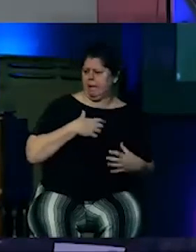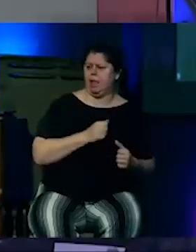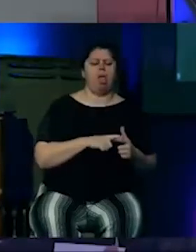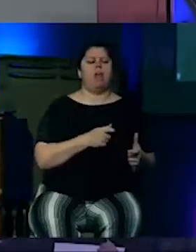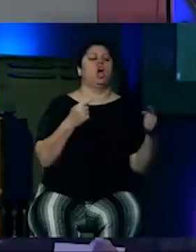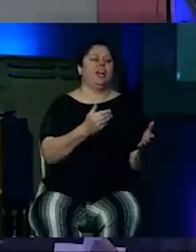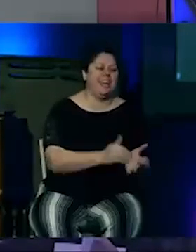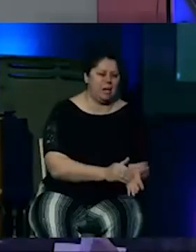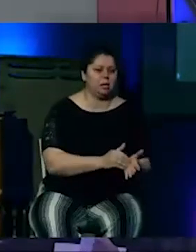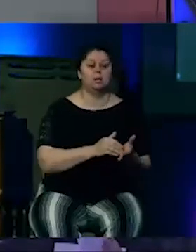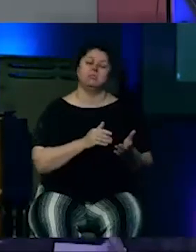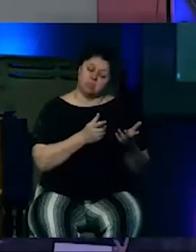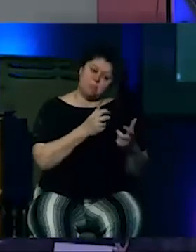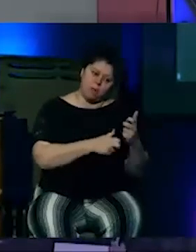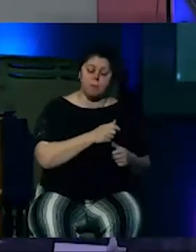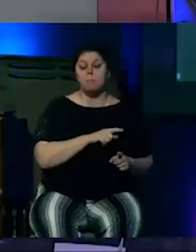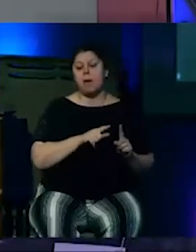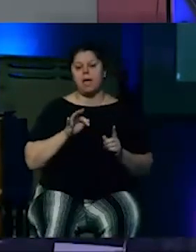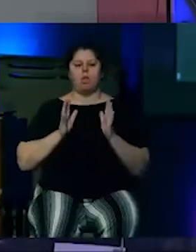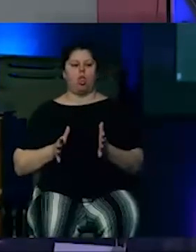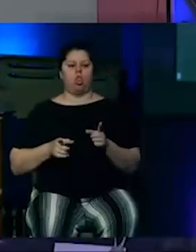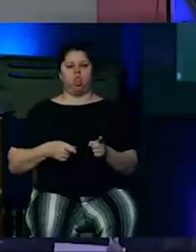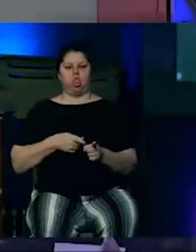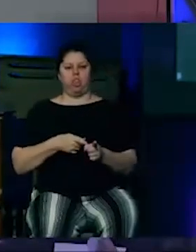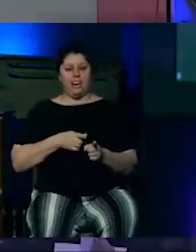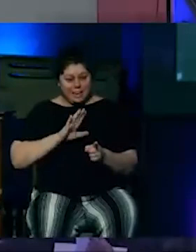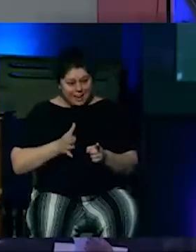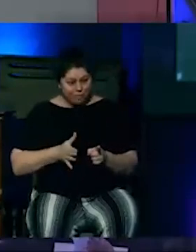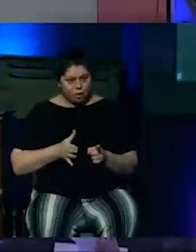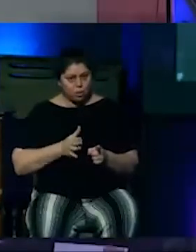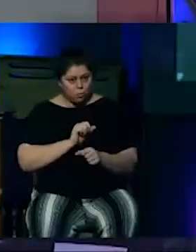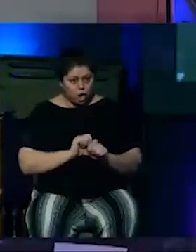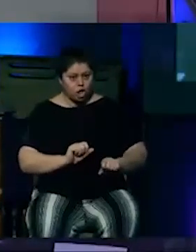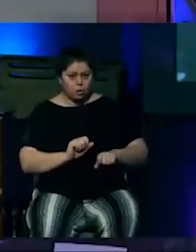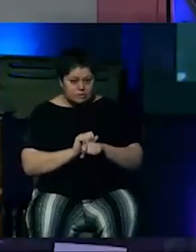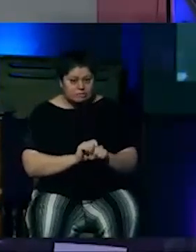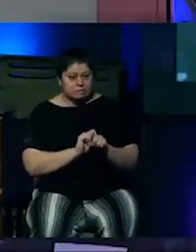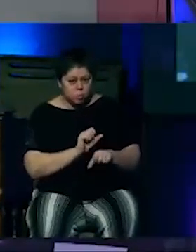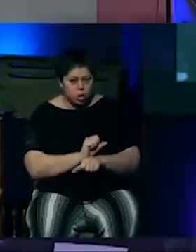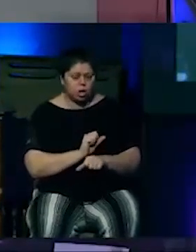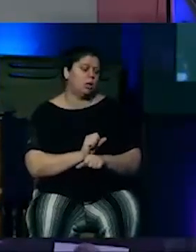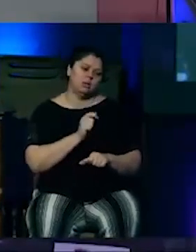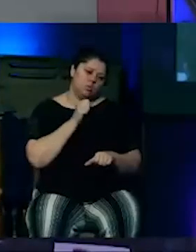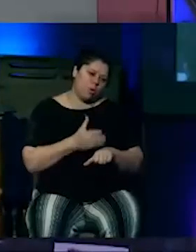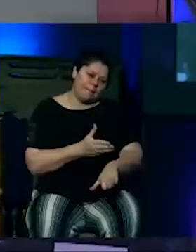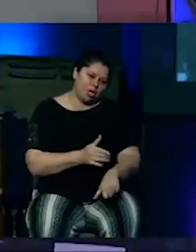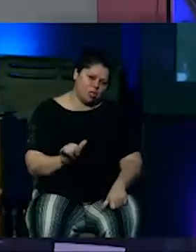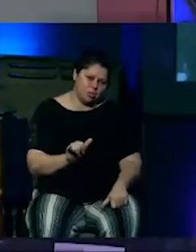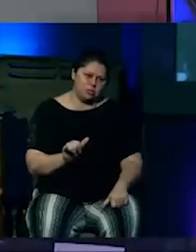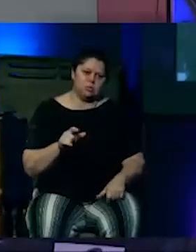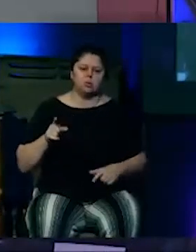But if you don't do anything at all, you don't get better. So I think as we're also all on this journey together, we can encourage each other, but we could both